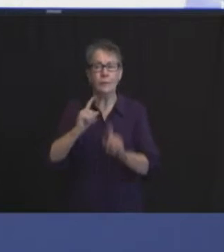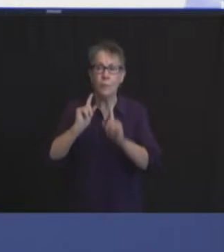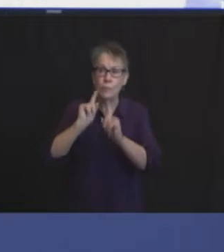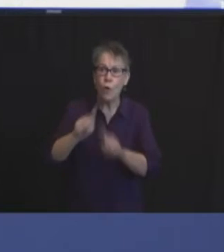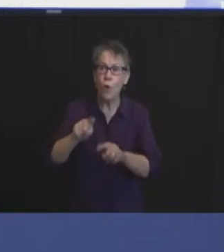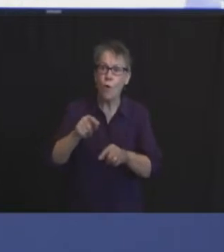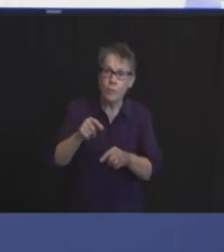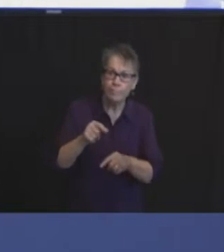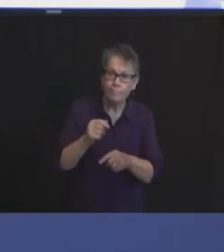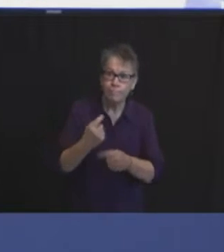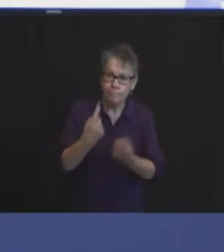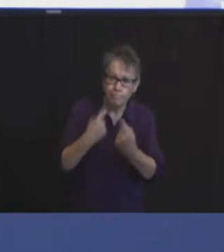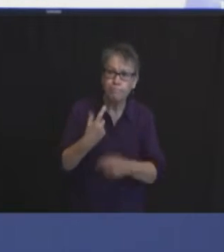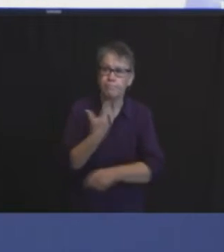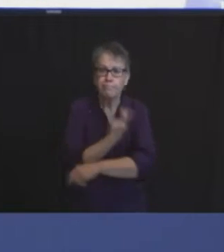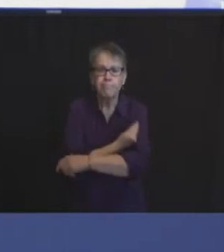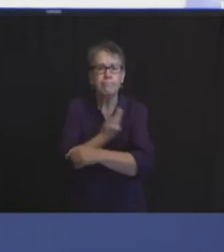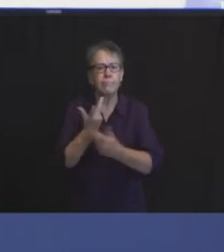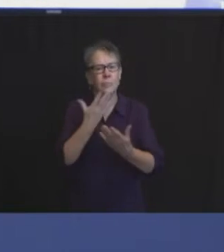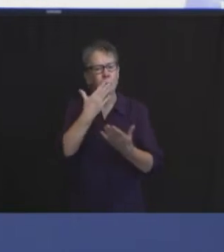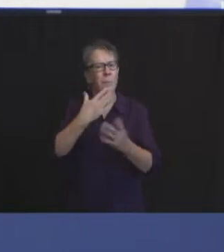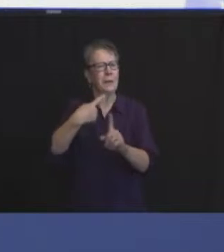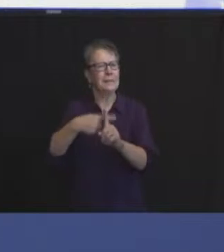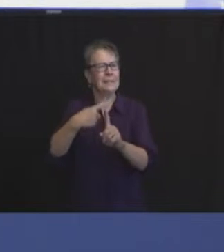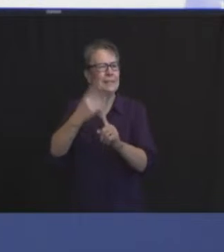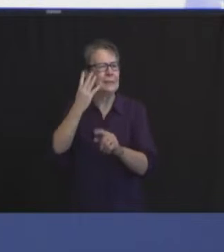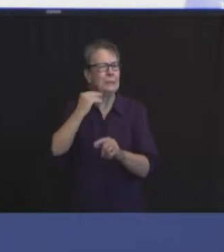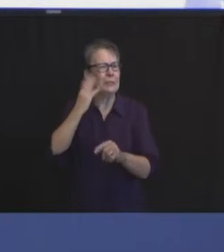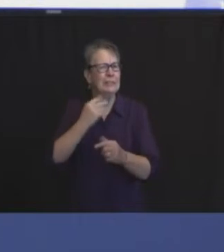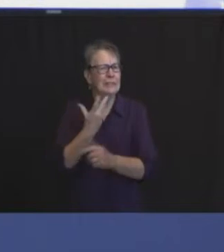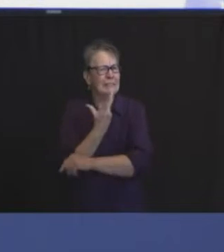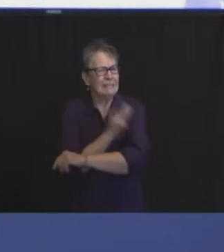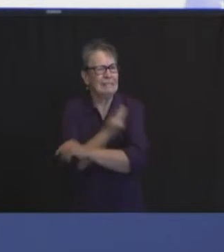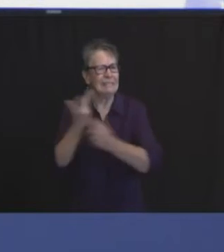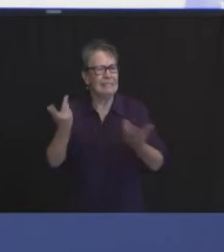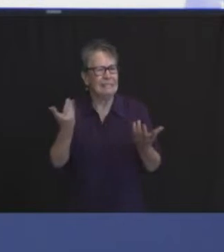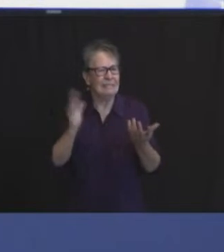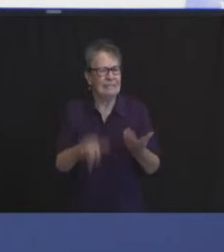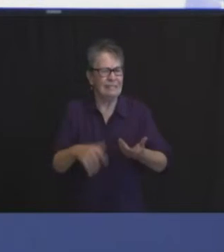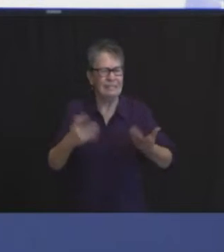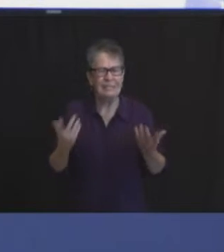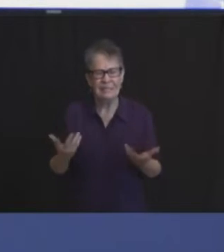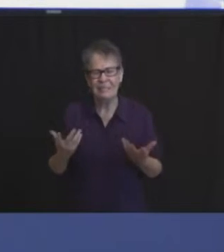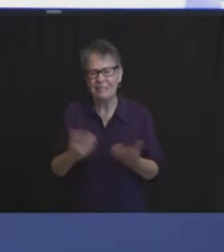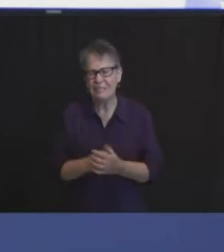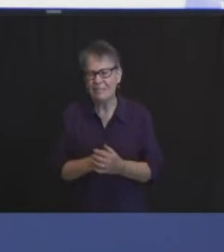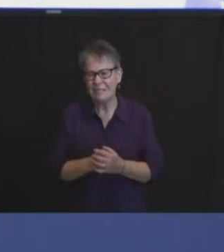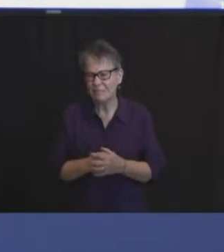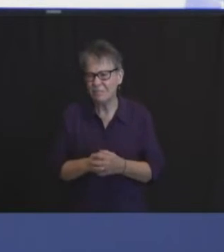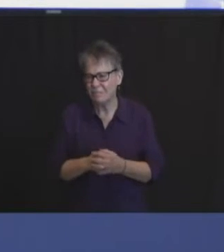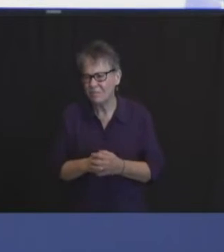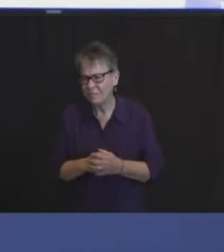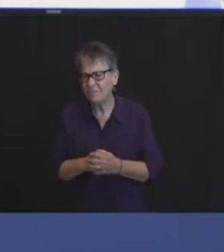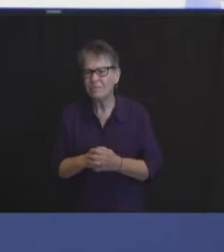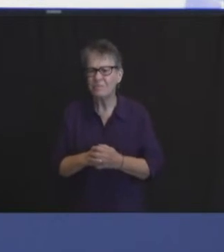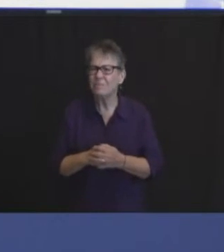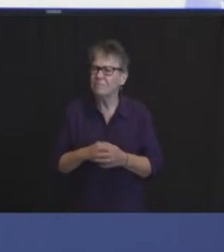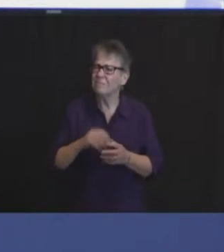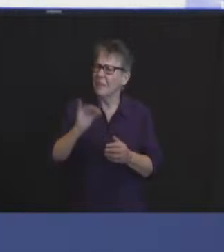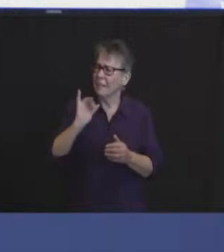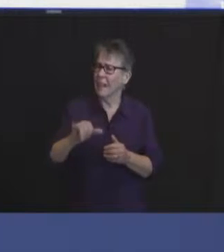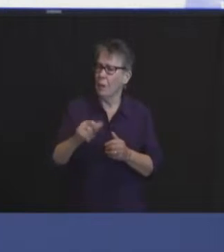I think we would rather it be a positive experience. People show integrity, show up,